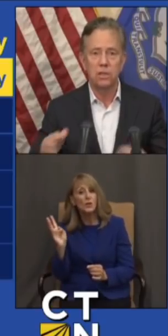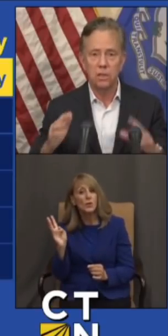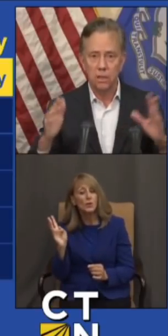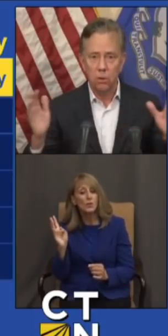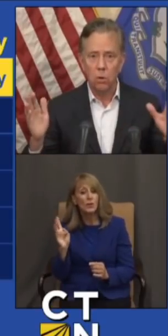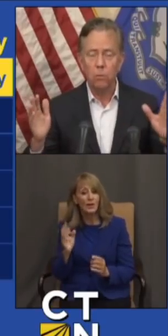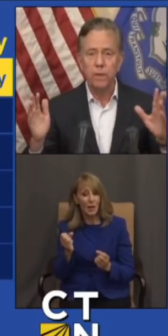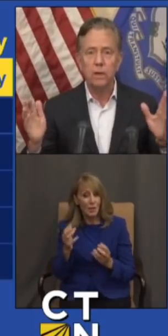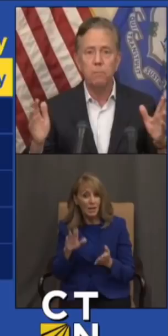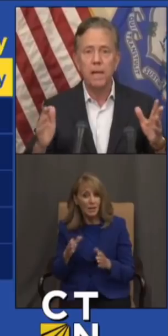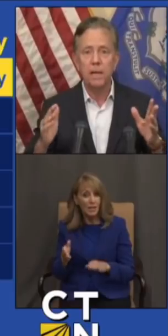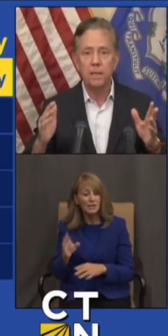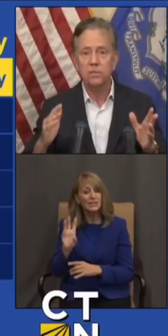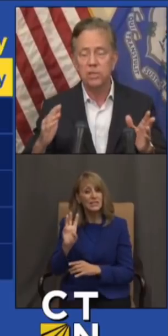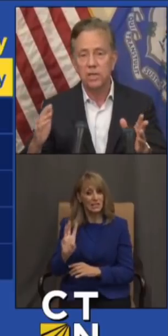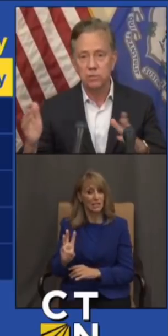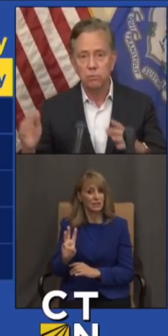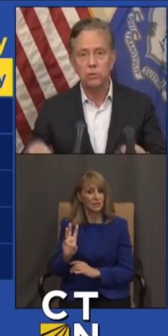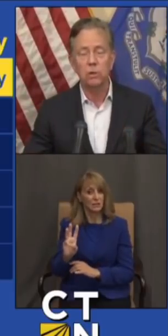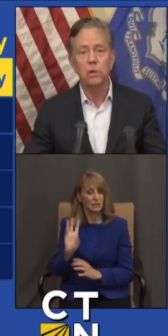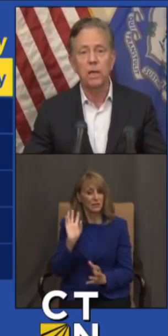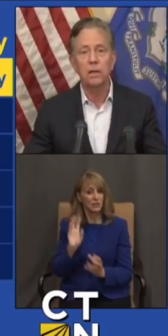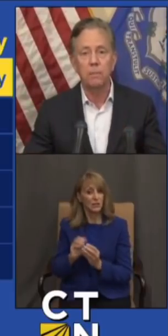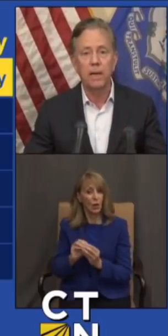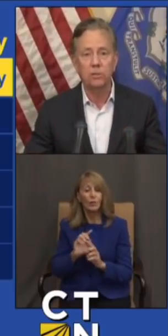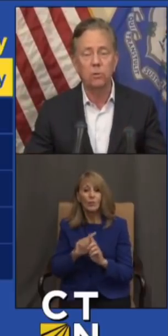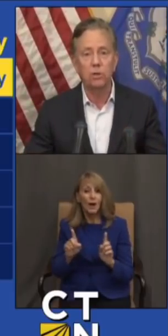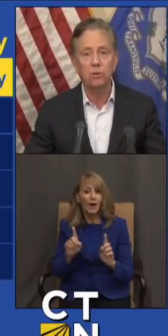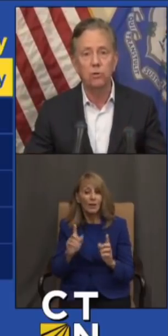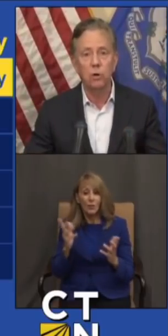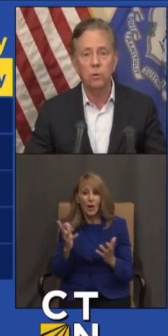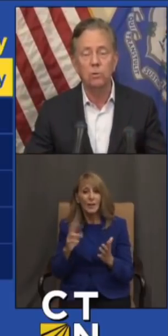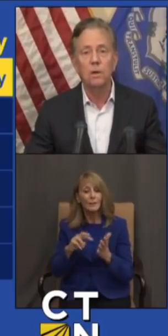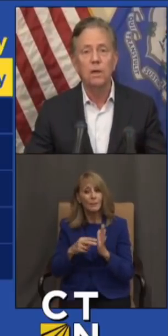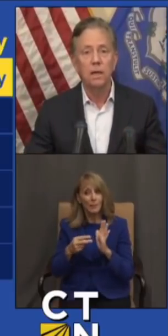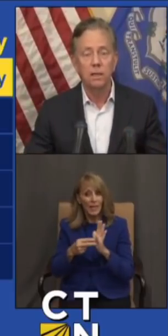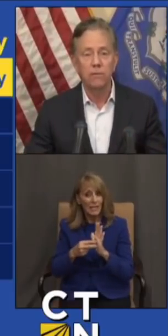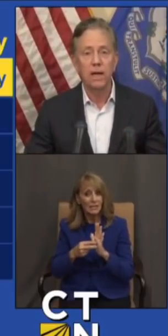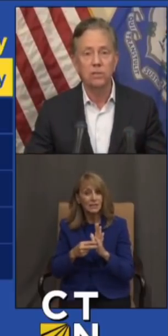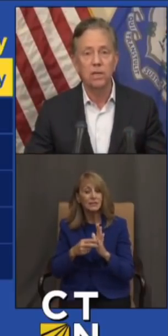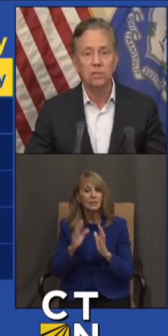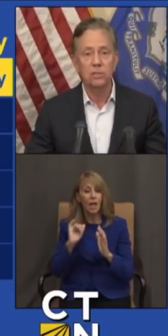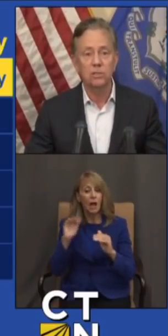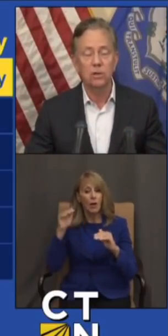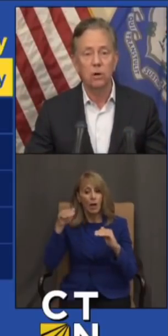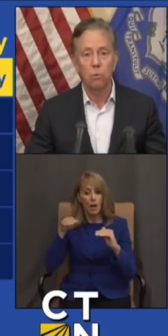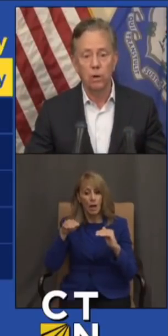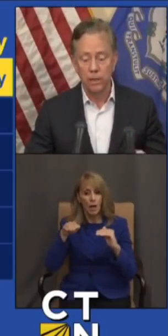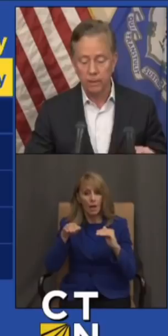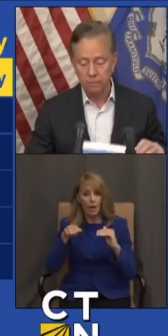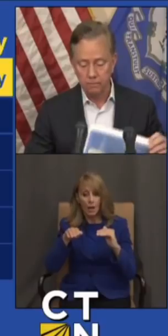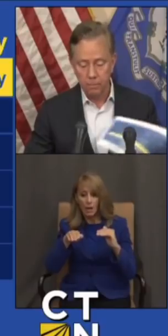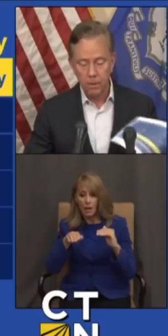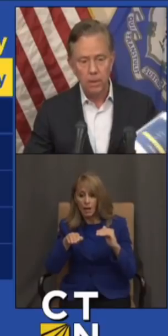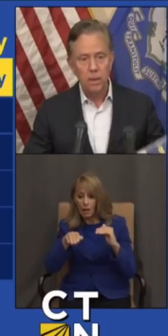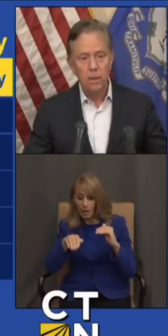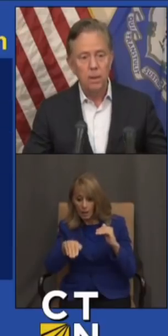is all within a band that says we're slowly getting back to our new normal and the vaccinations are